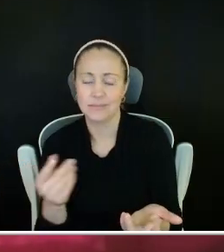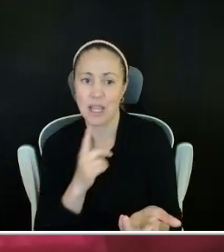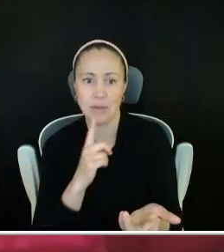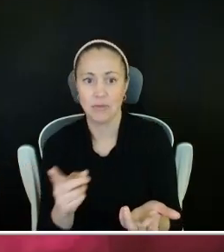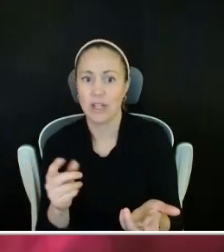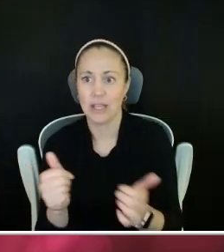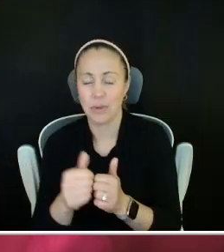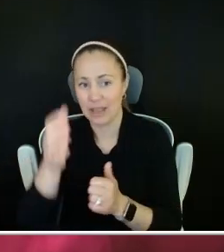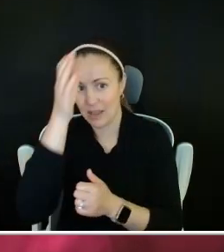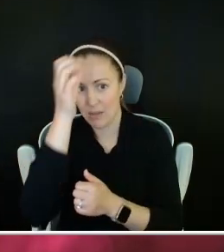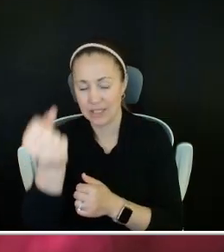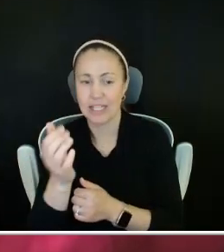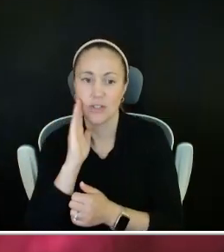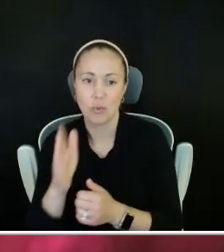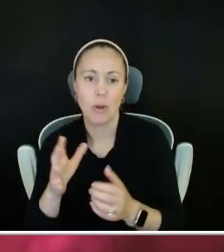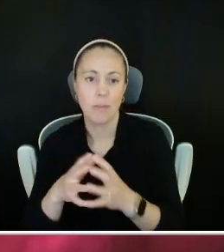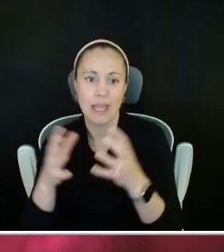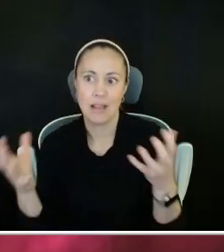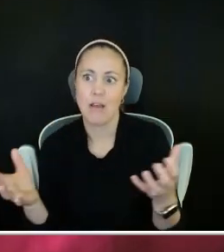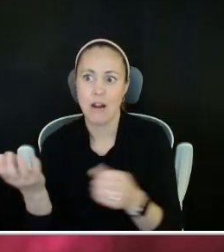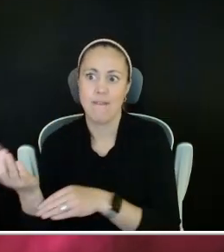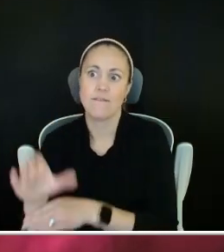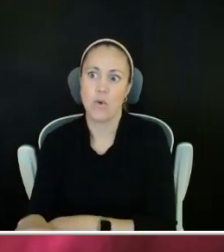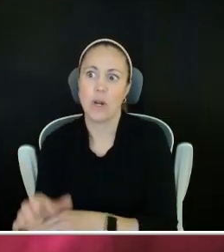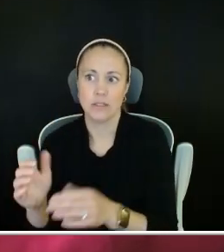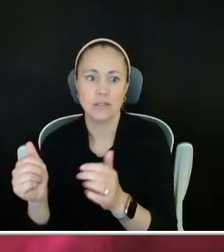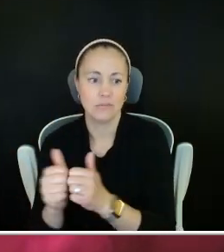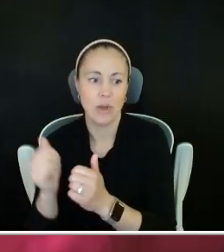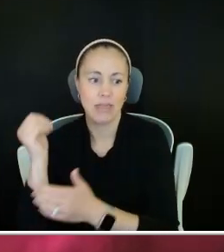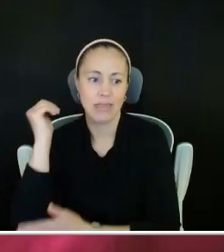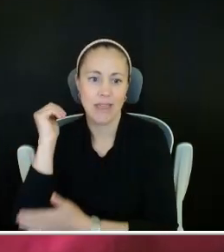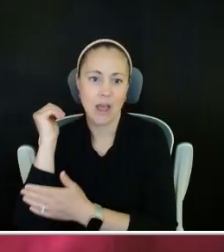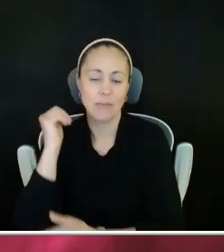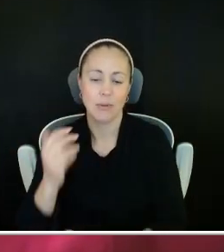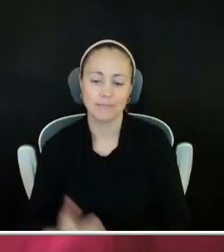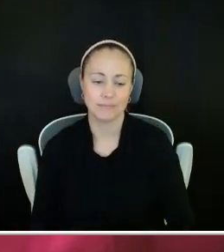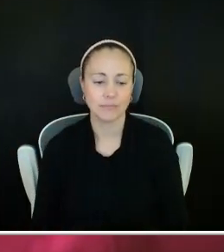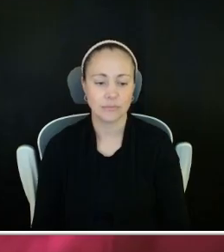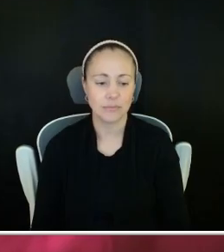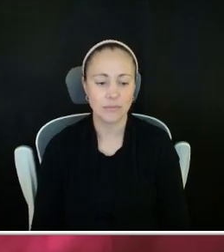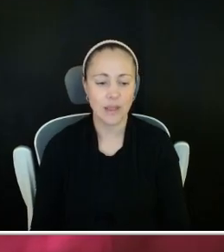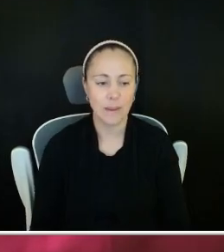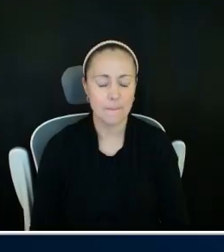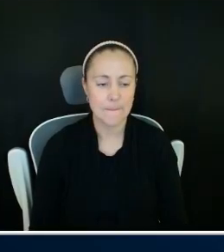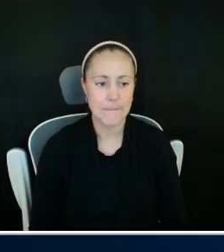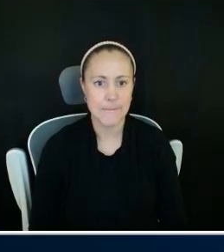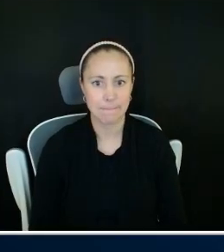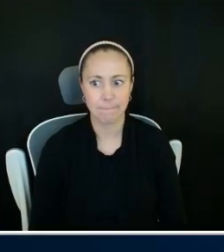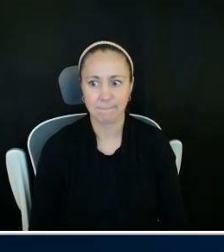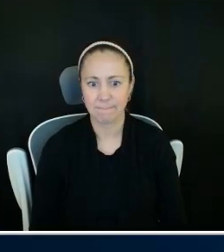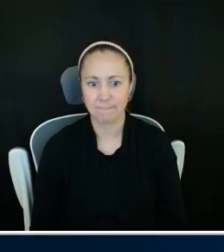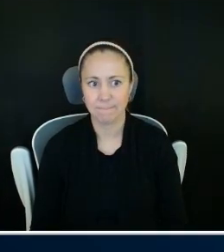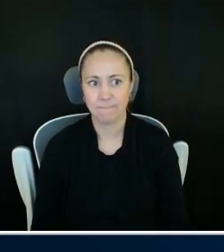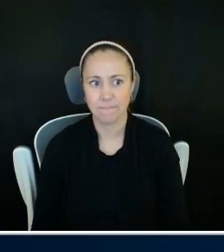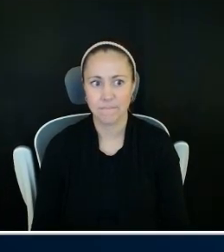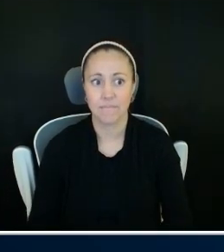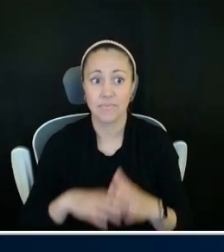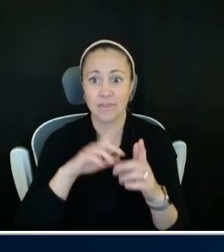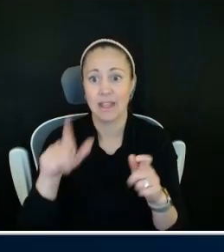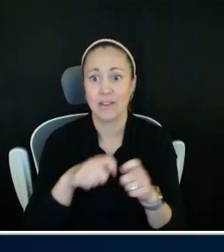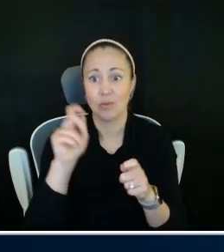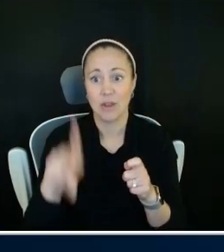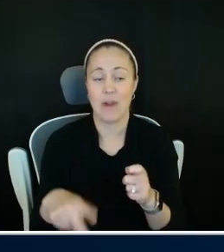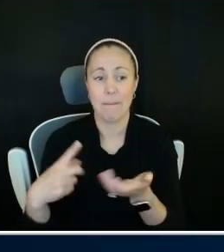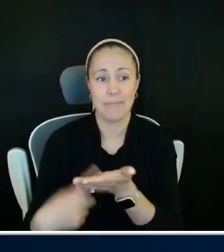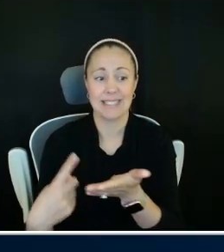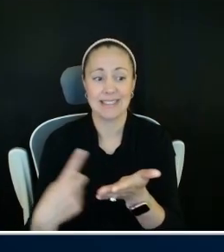sense, there's going to be a lot of force on the elbow in terms of that. As we wrap up this discussion, I'd love to